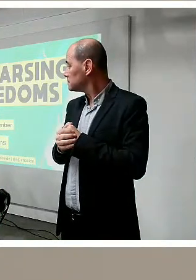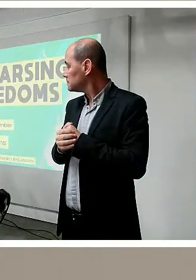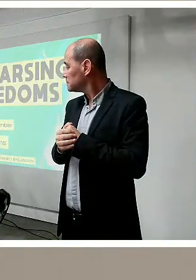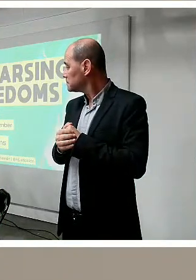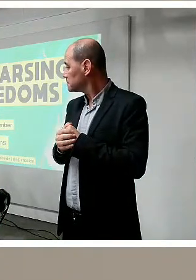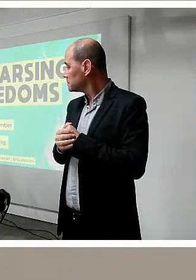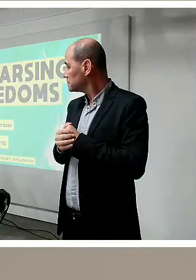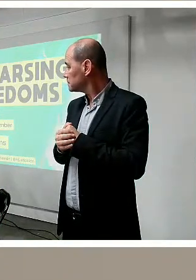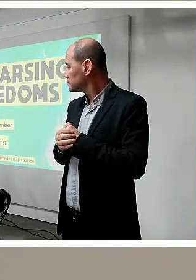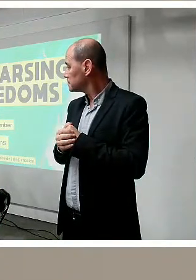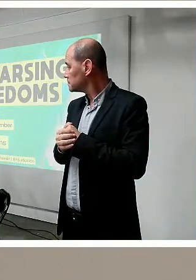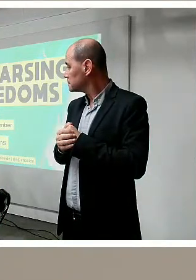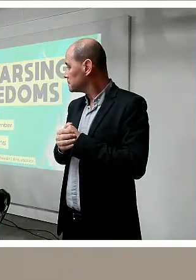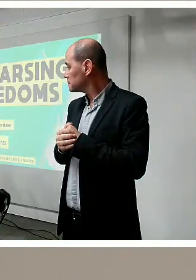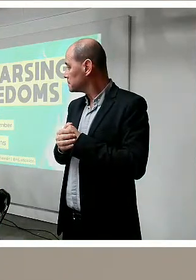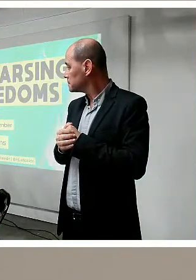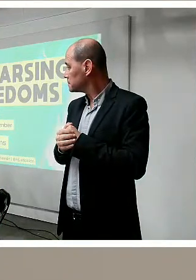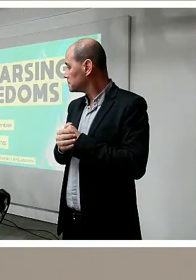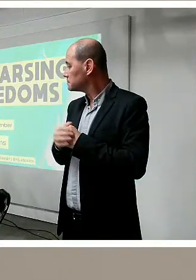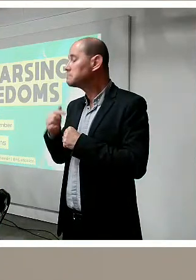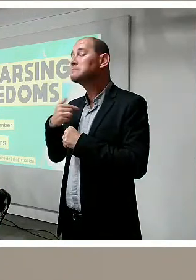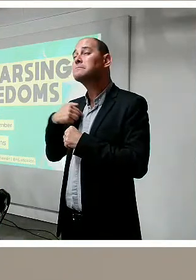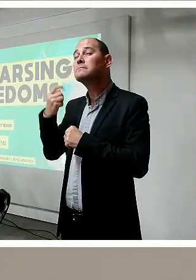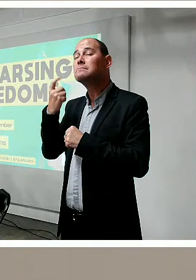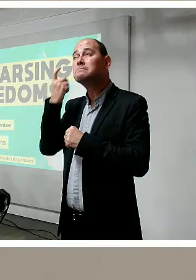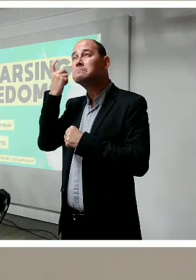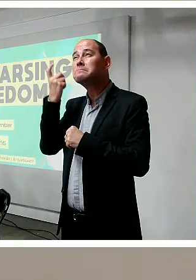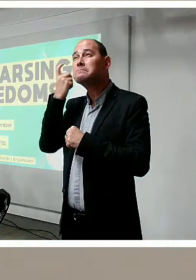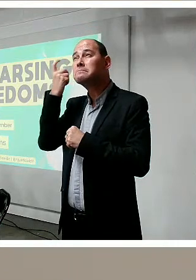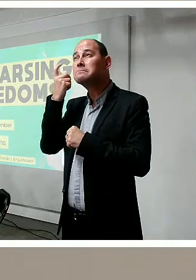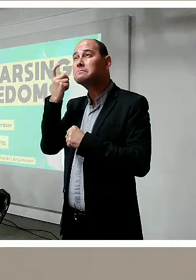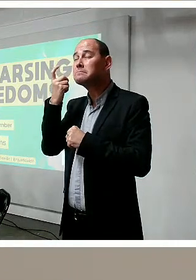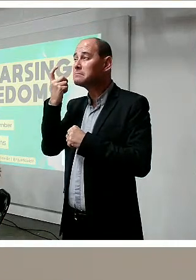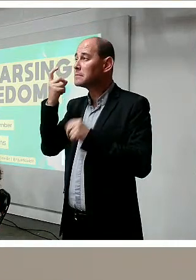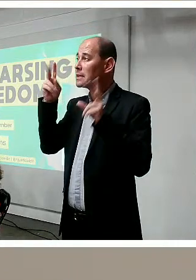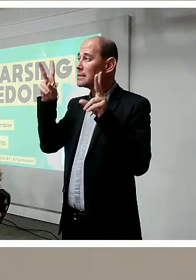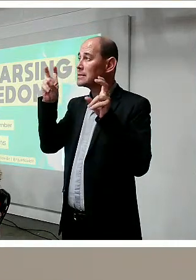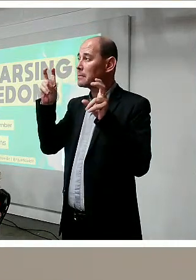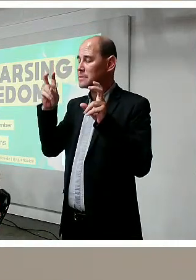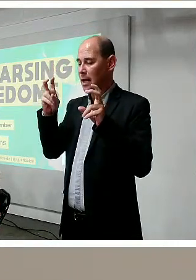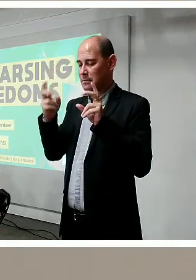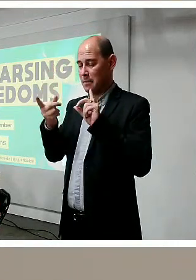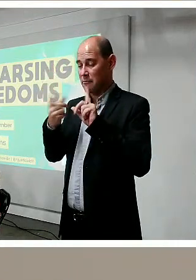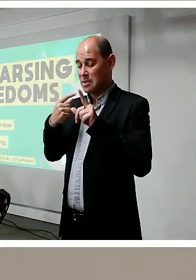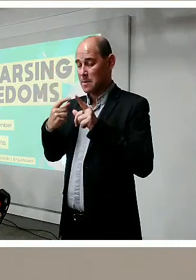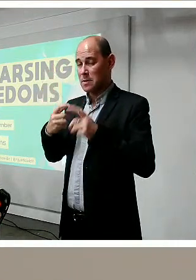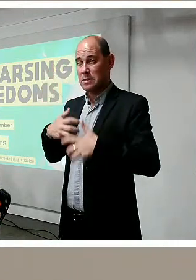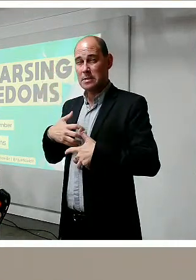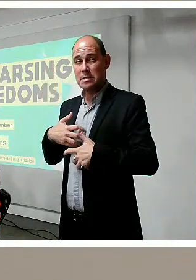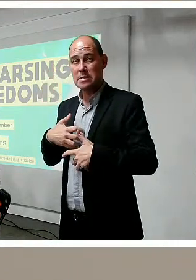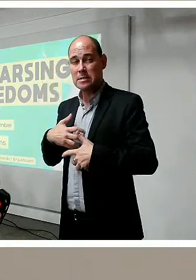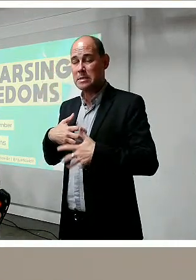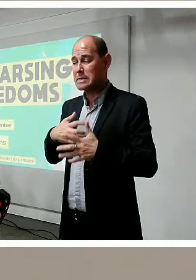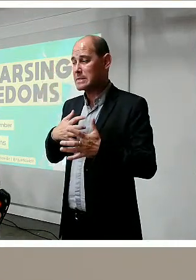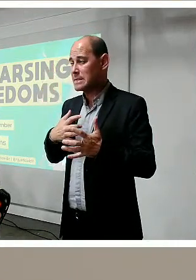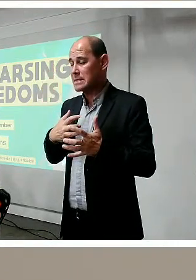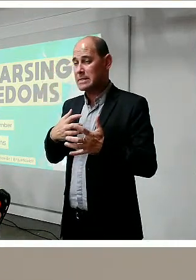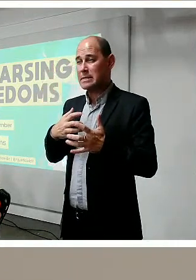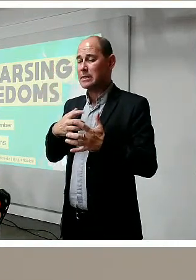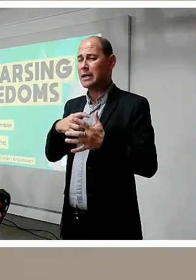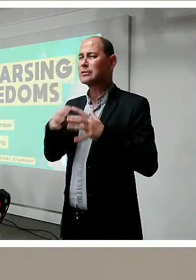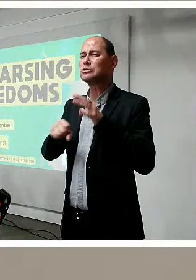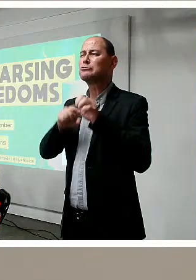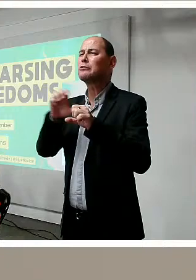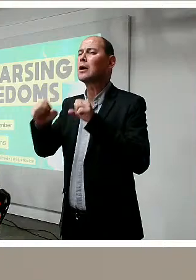time. When I think about this subject, my response is visceral. I struggle to find the words because my mind